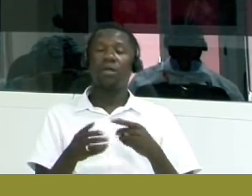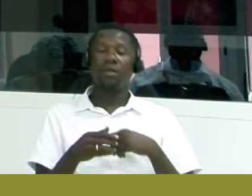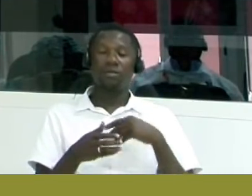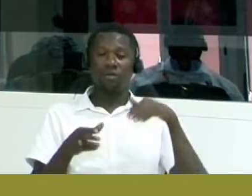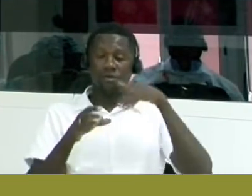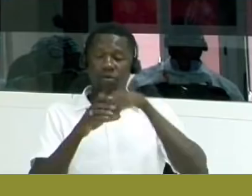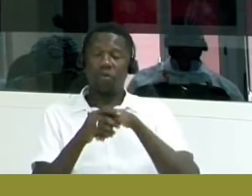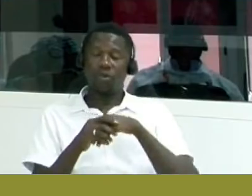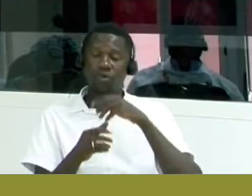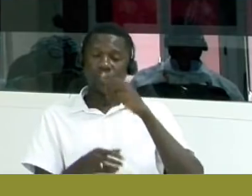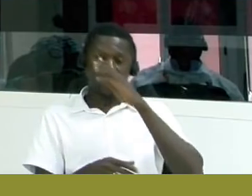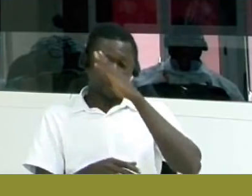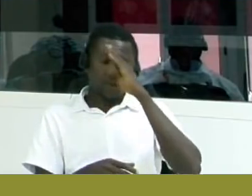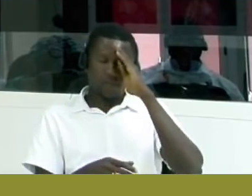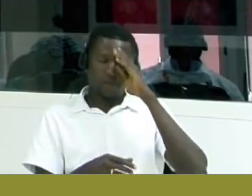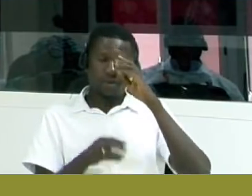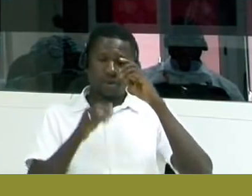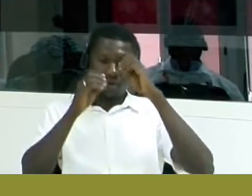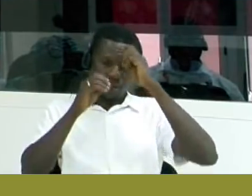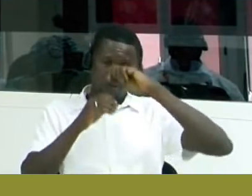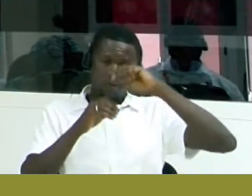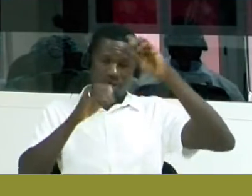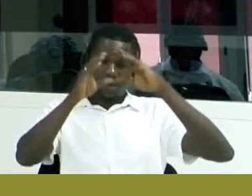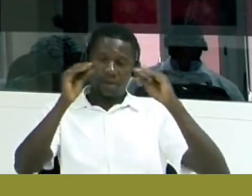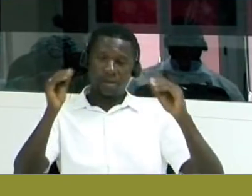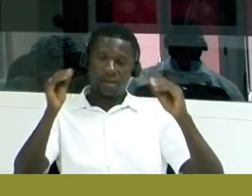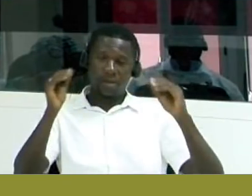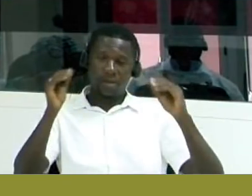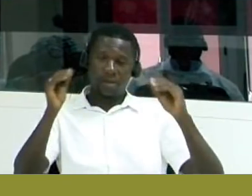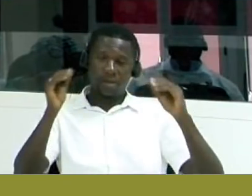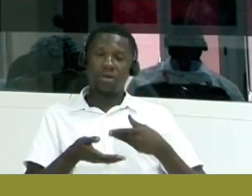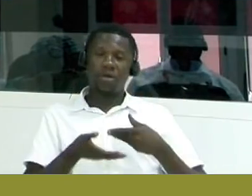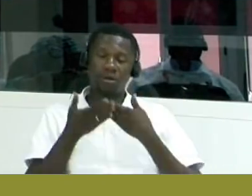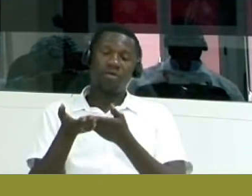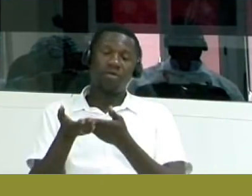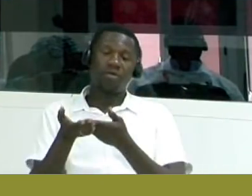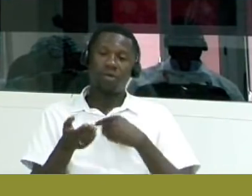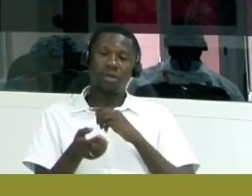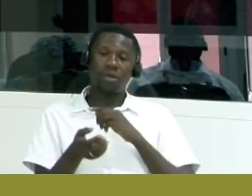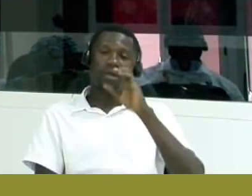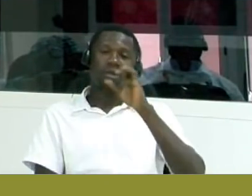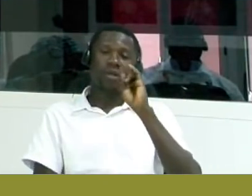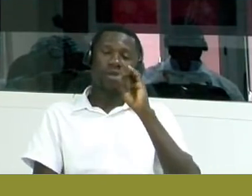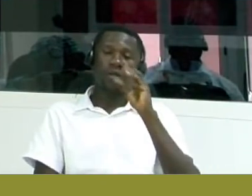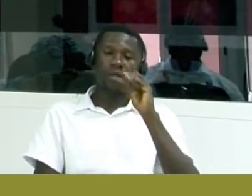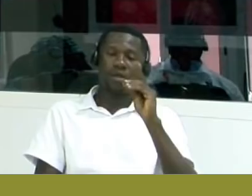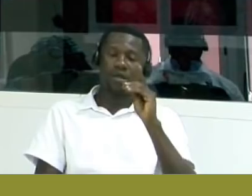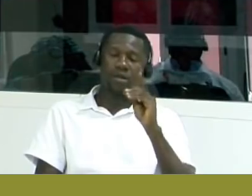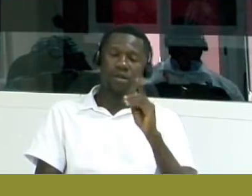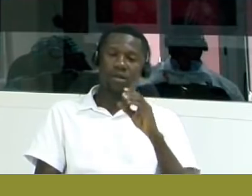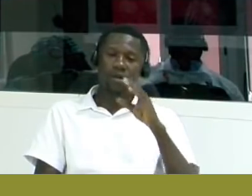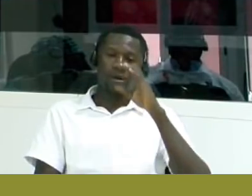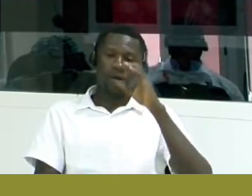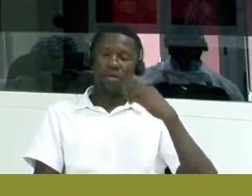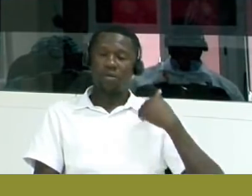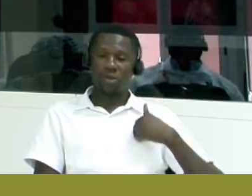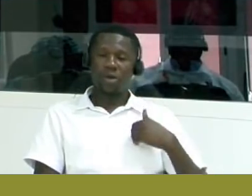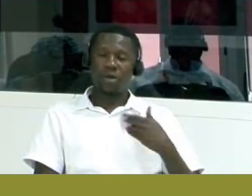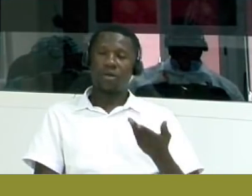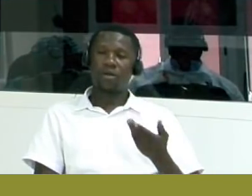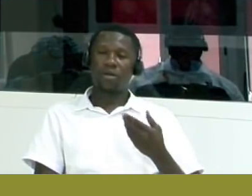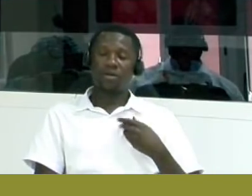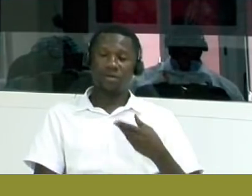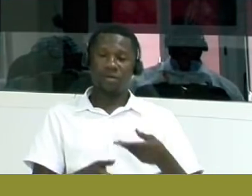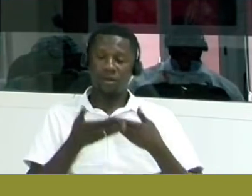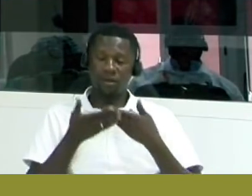Birkama Police Station by providing us with a CID officer. And even after providing these three